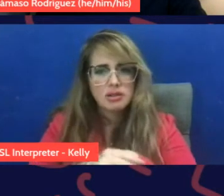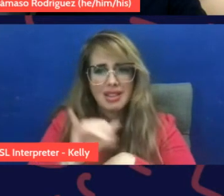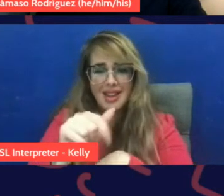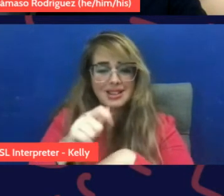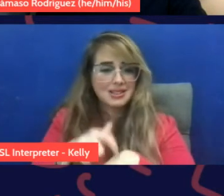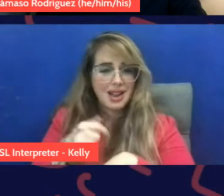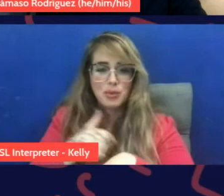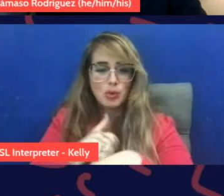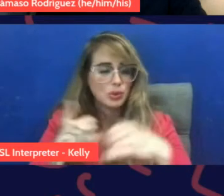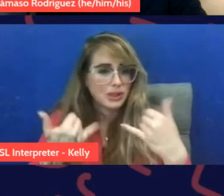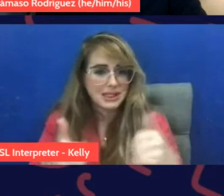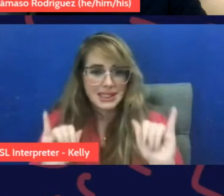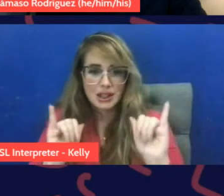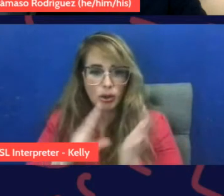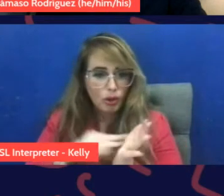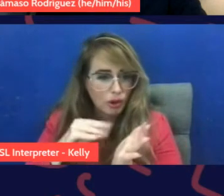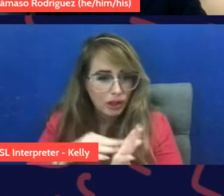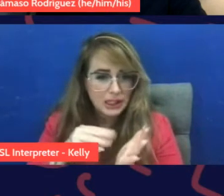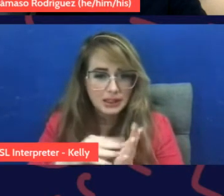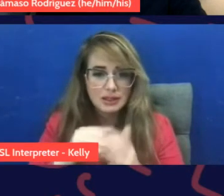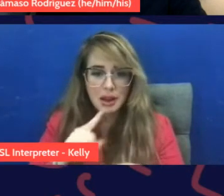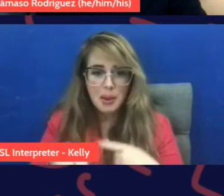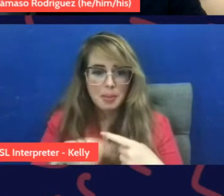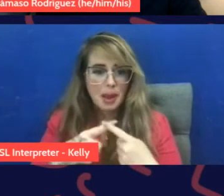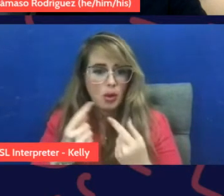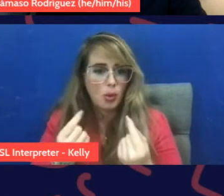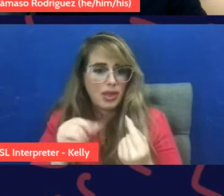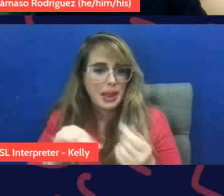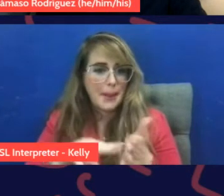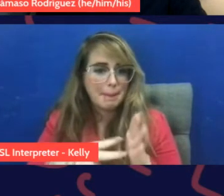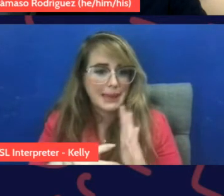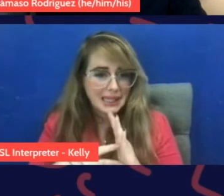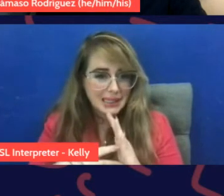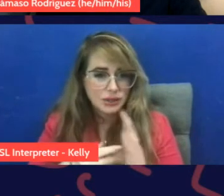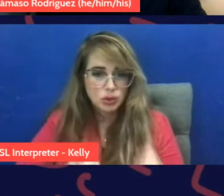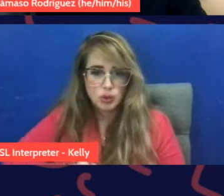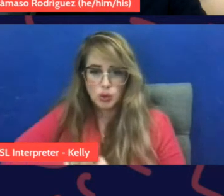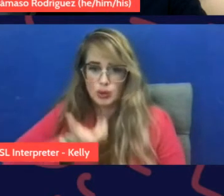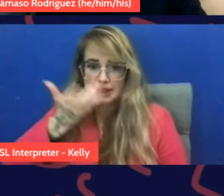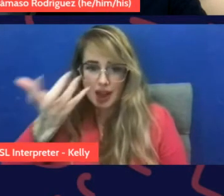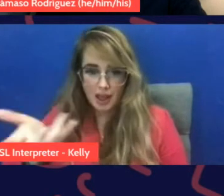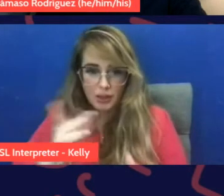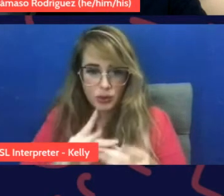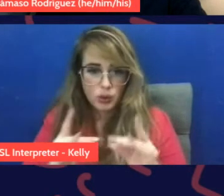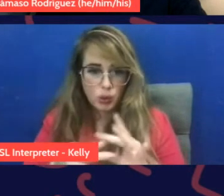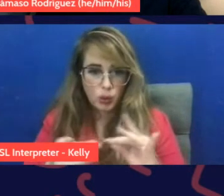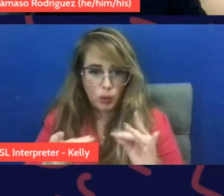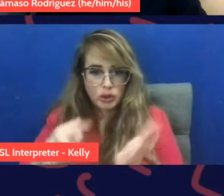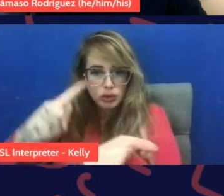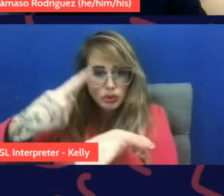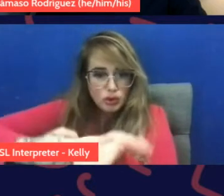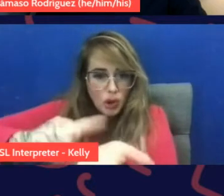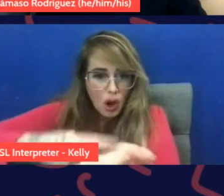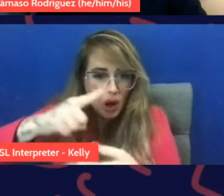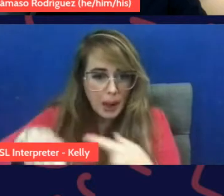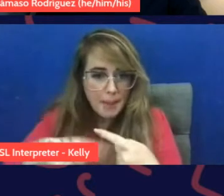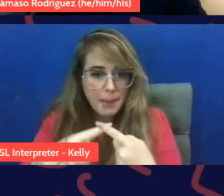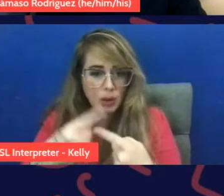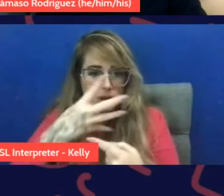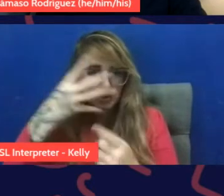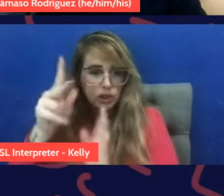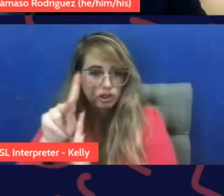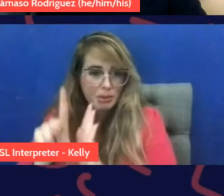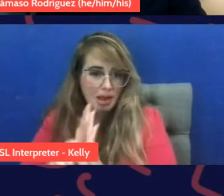we were still just learning what it meant to tell this story and to talk about immigration